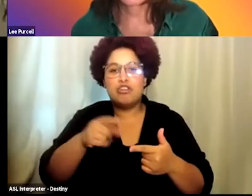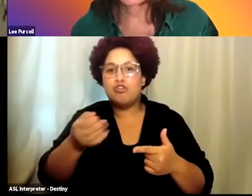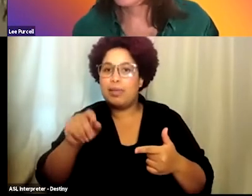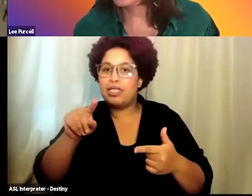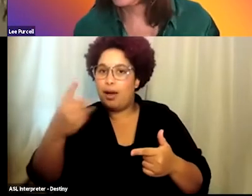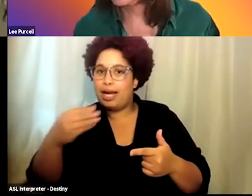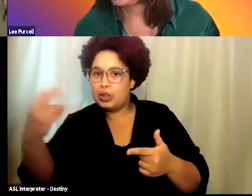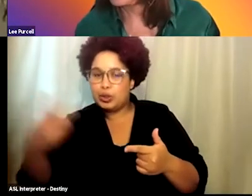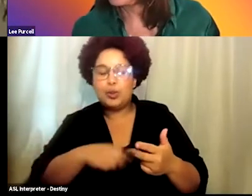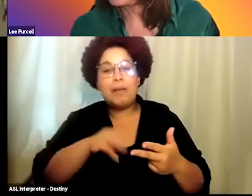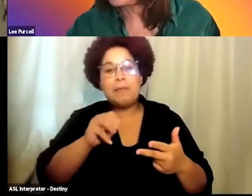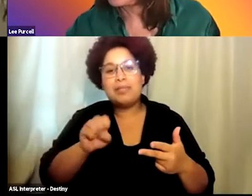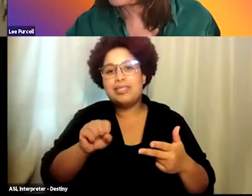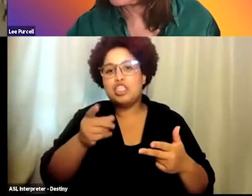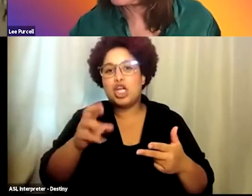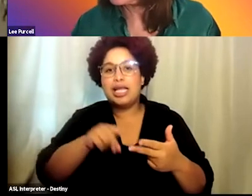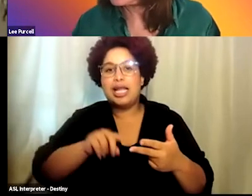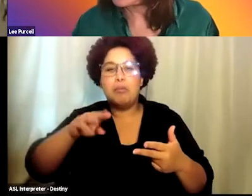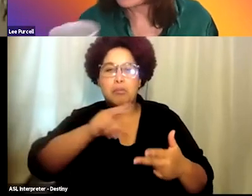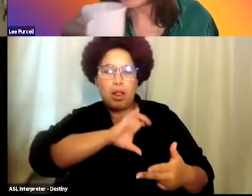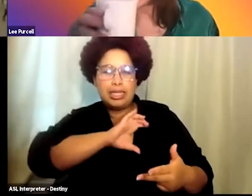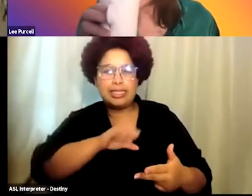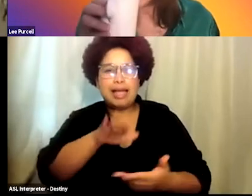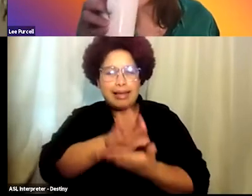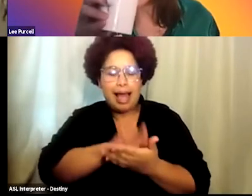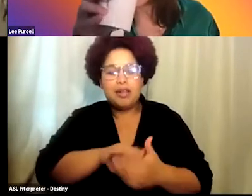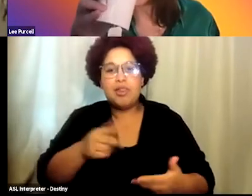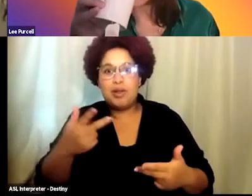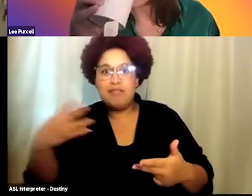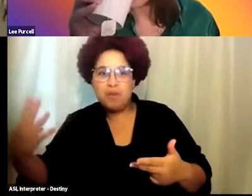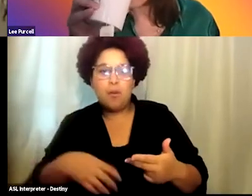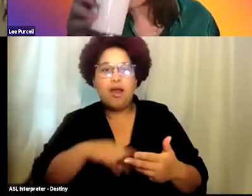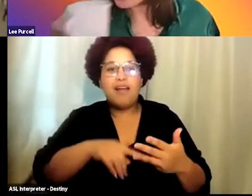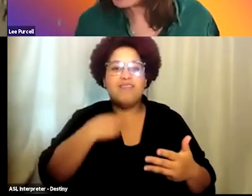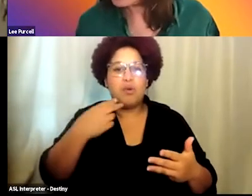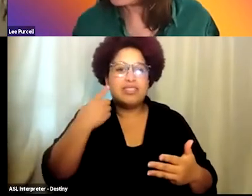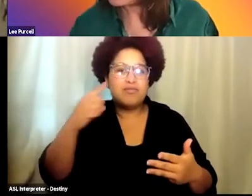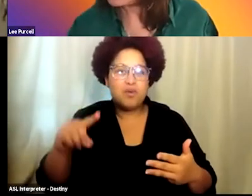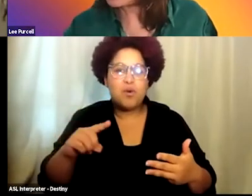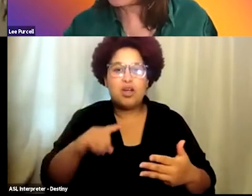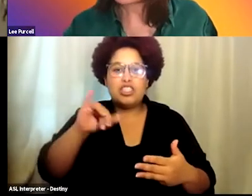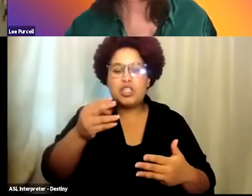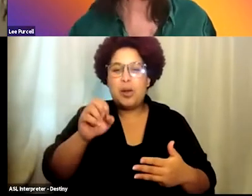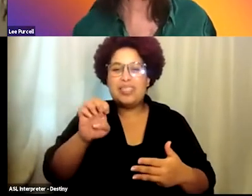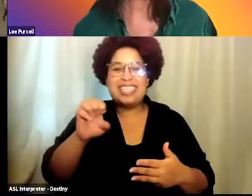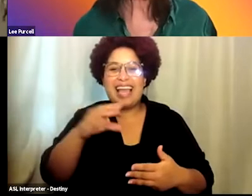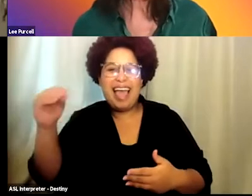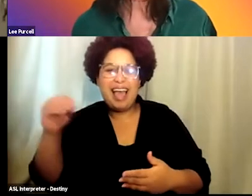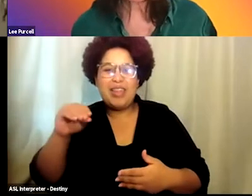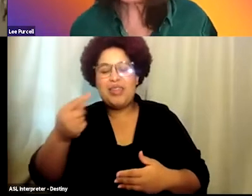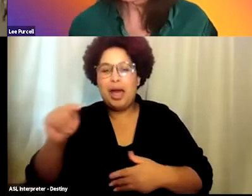2, Mrs. Kirkland in Police Academy 2 and 4, and the voice of Melody in the animated television series Josie and the